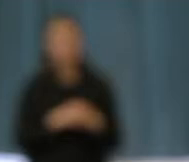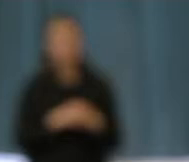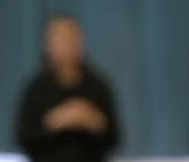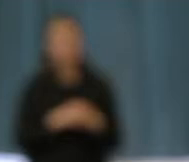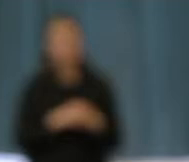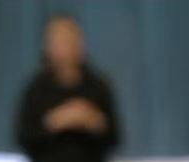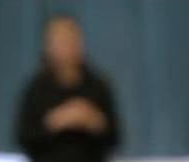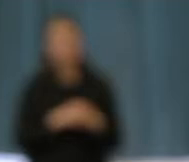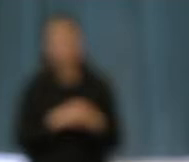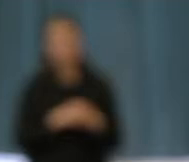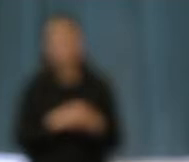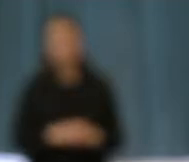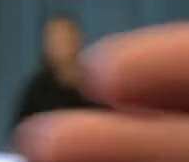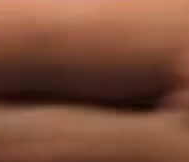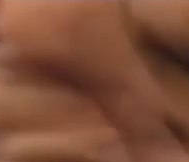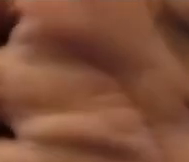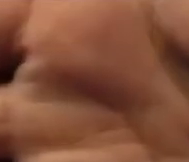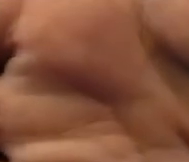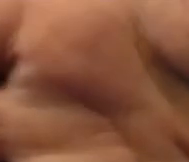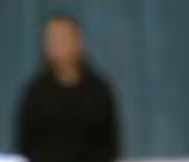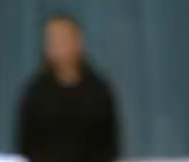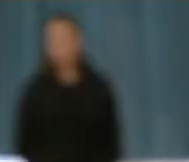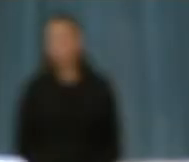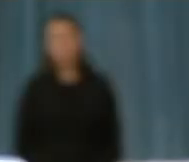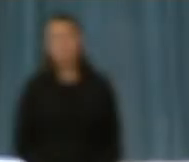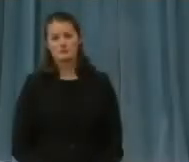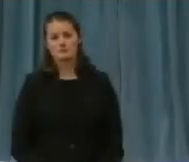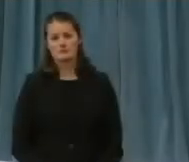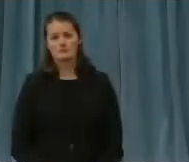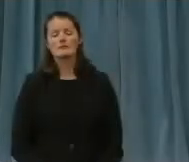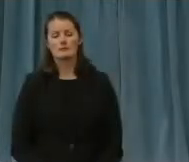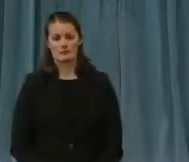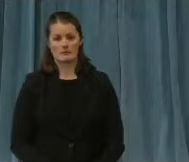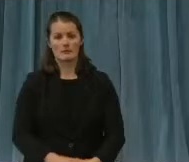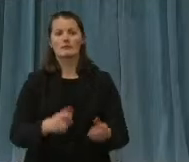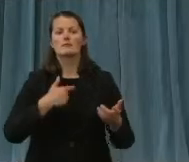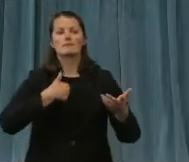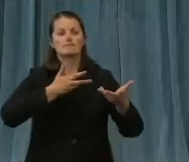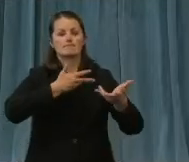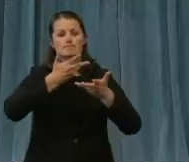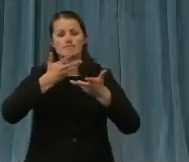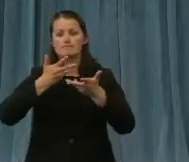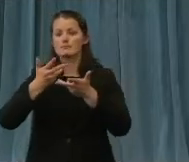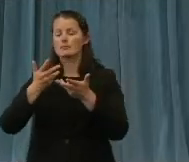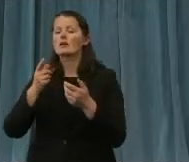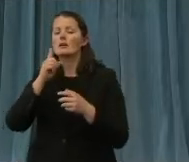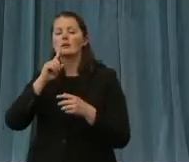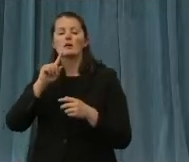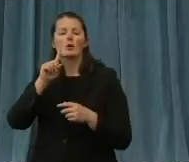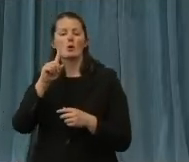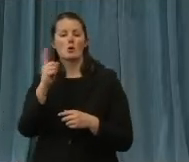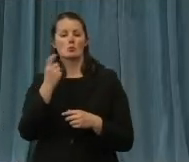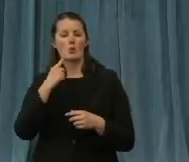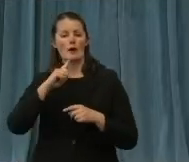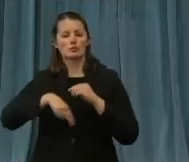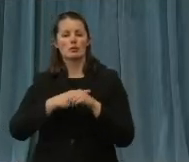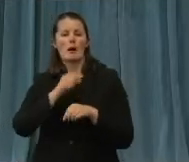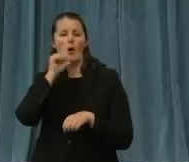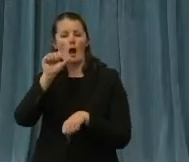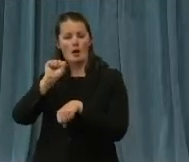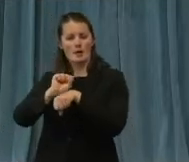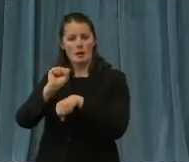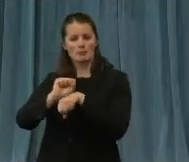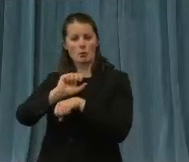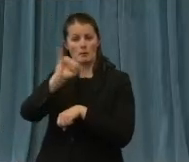you, in talking to governors across the country, and I've spoken to, I don't know, dozen and a half in the last 2-3 days,